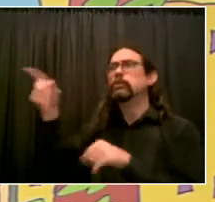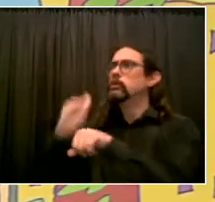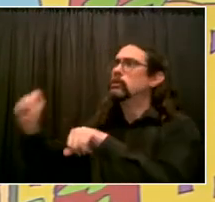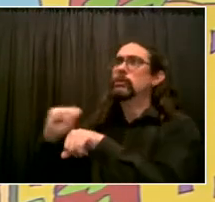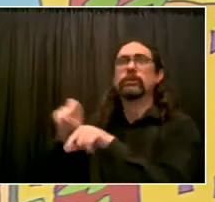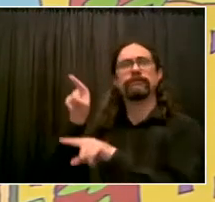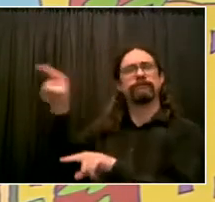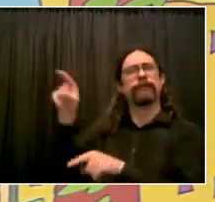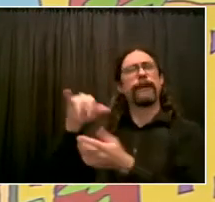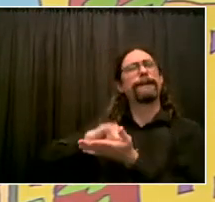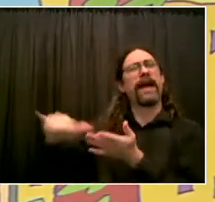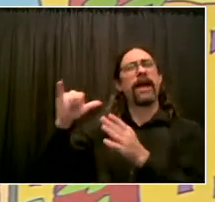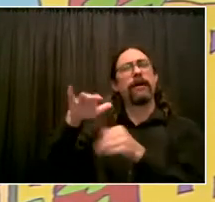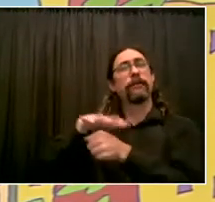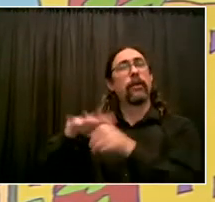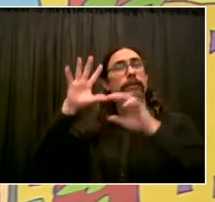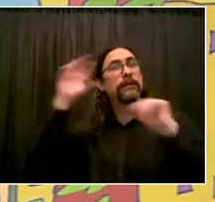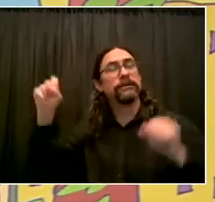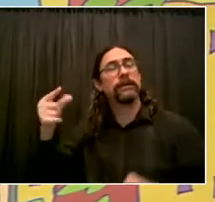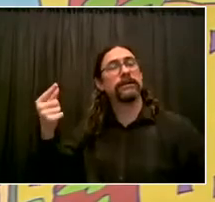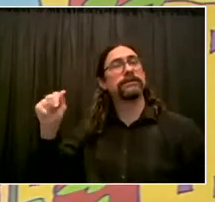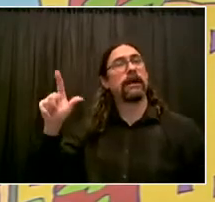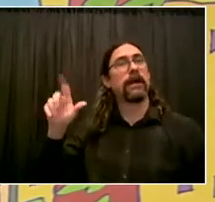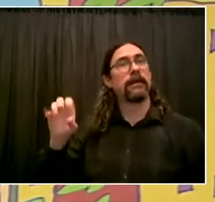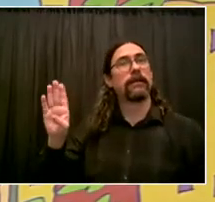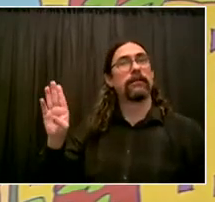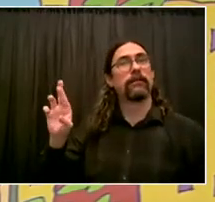Hold on, technology, we can do this.